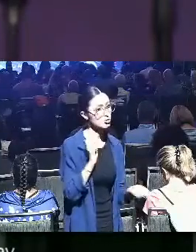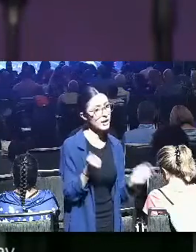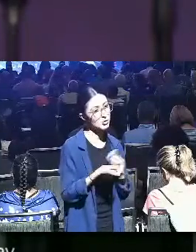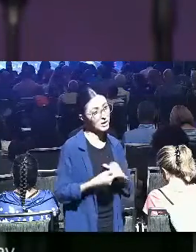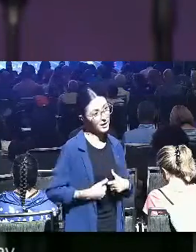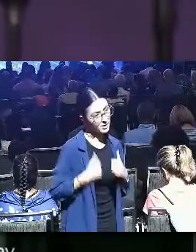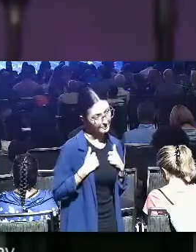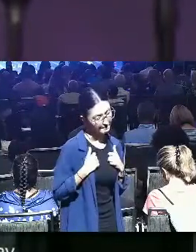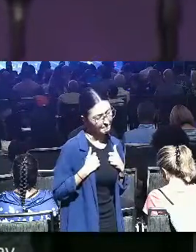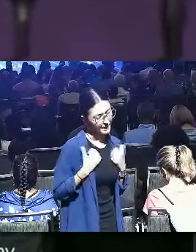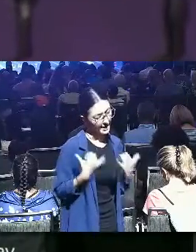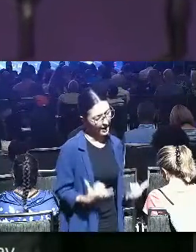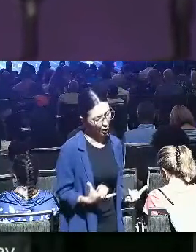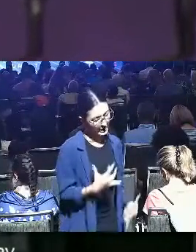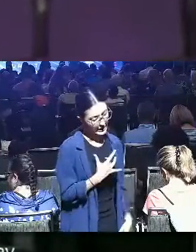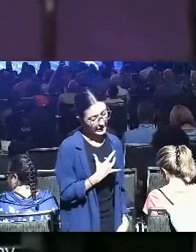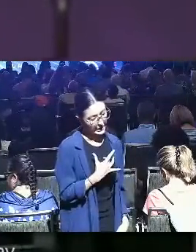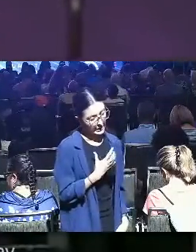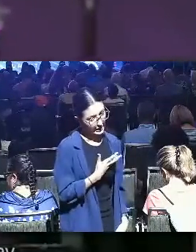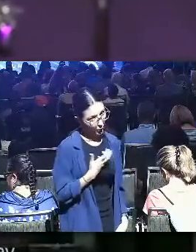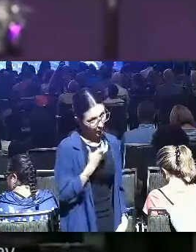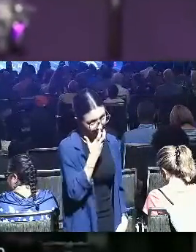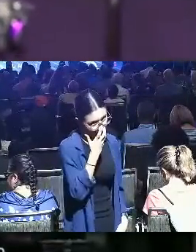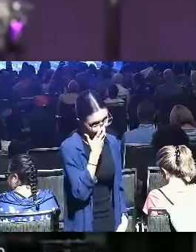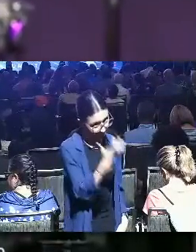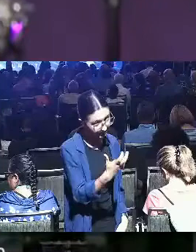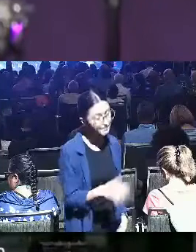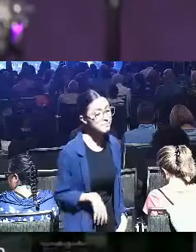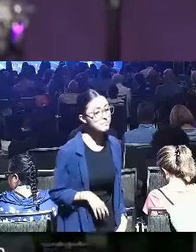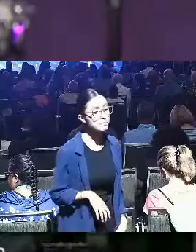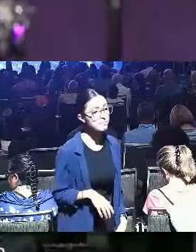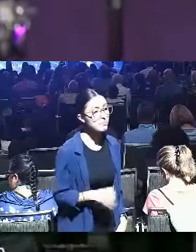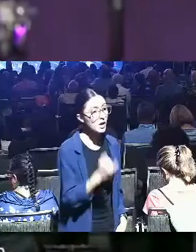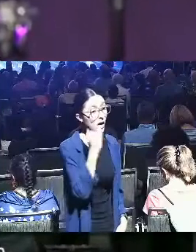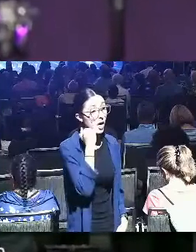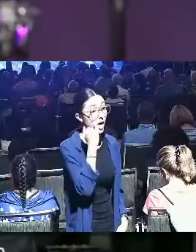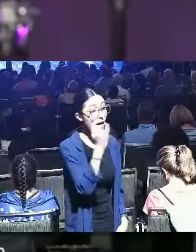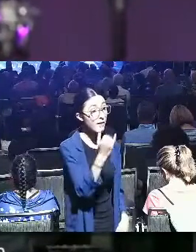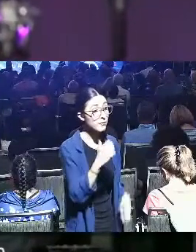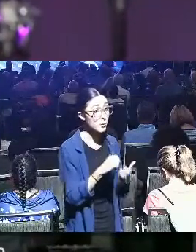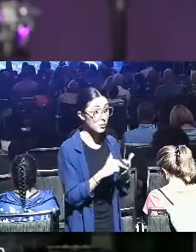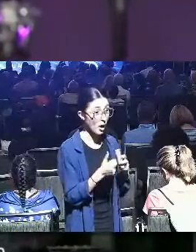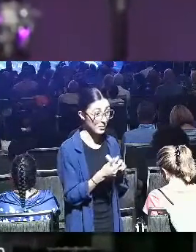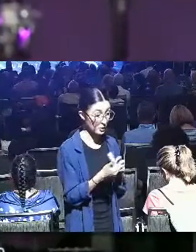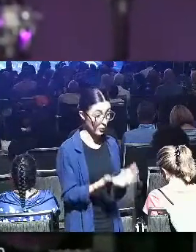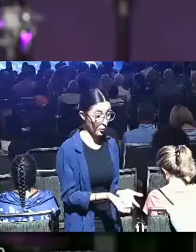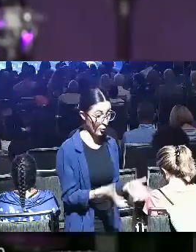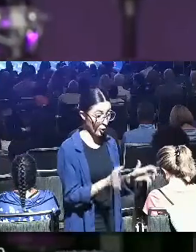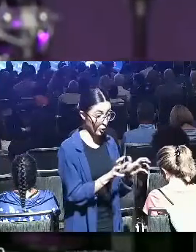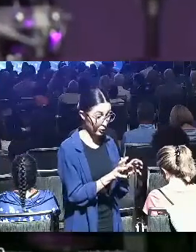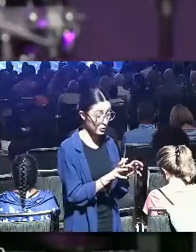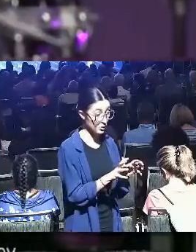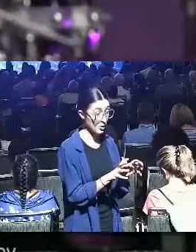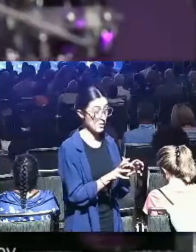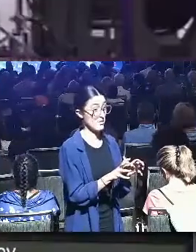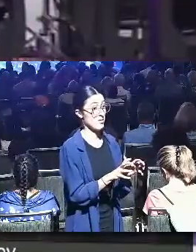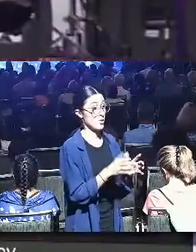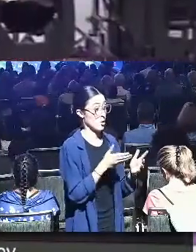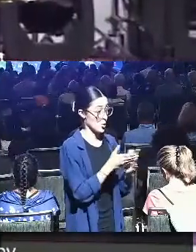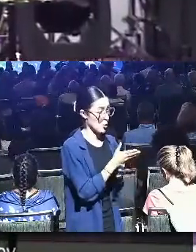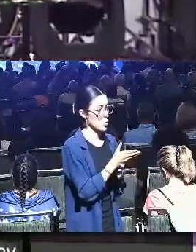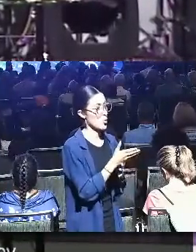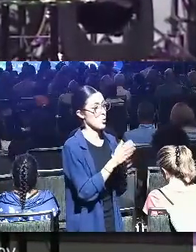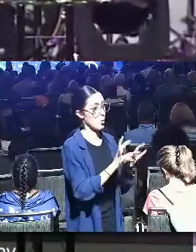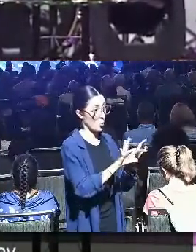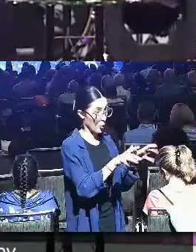conviction. If the problems of the world could be solved by the world, they would already be solved.